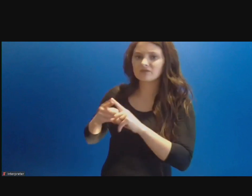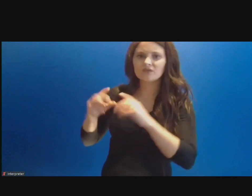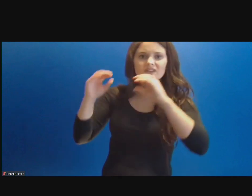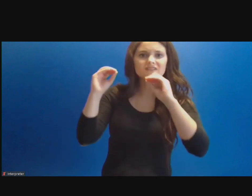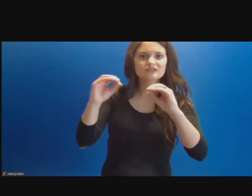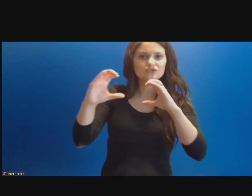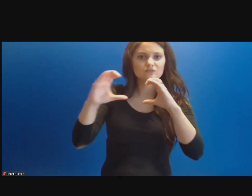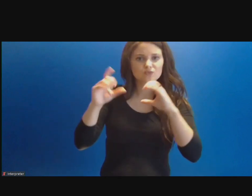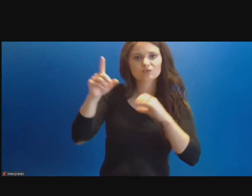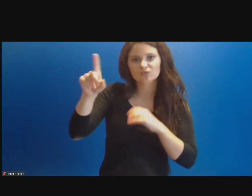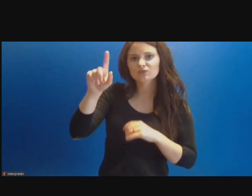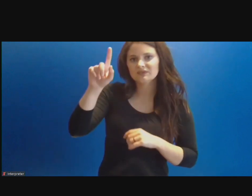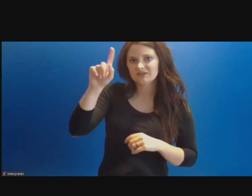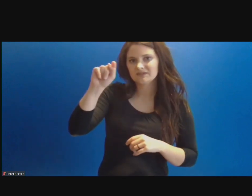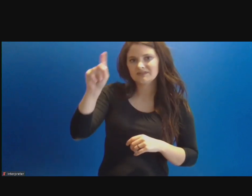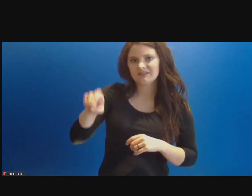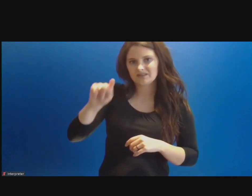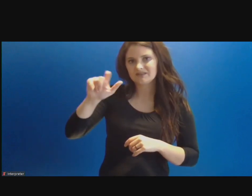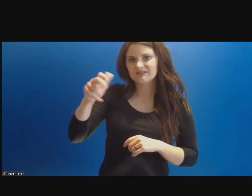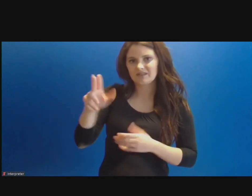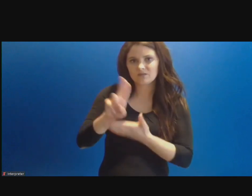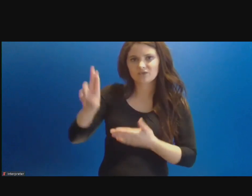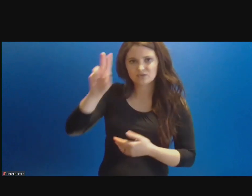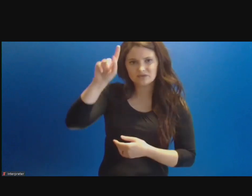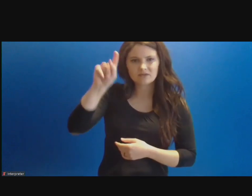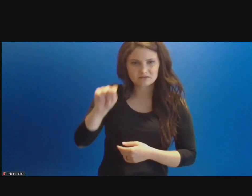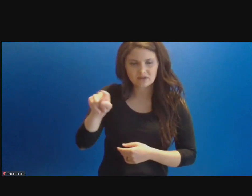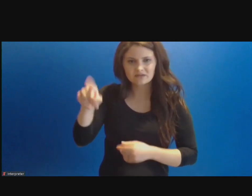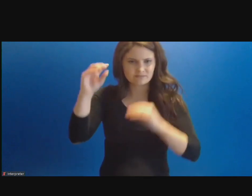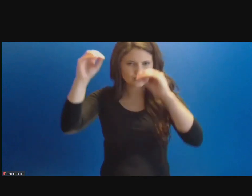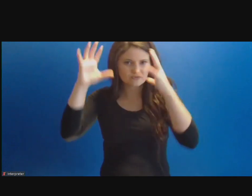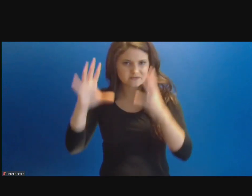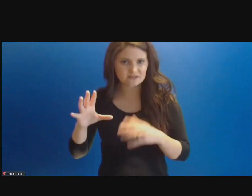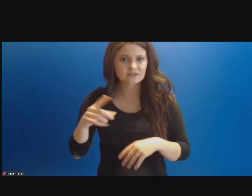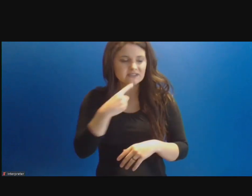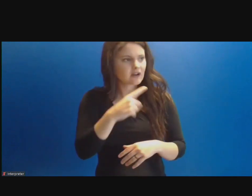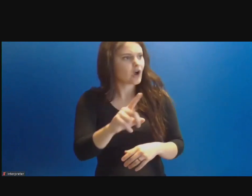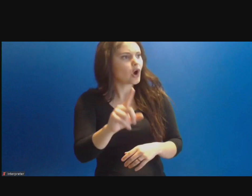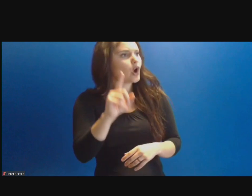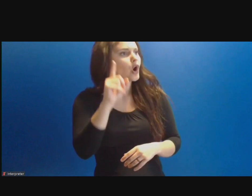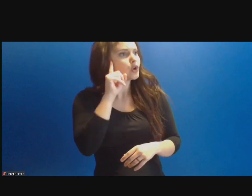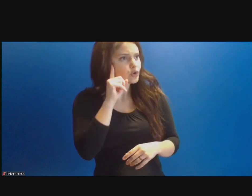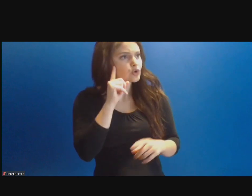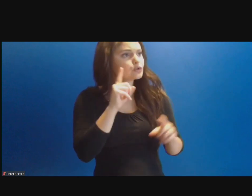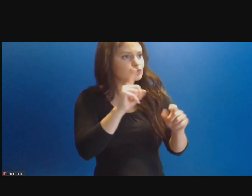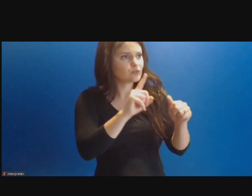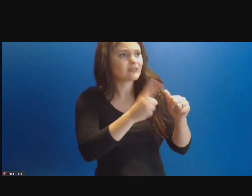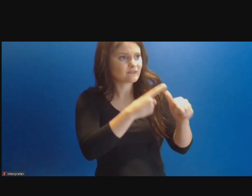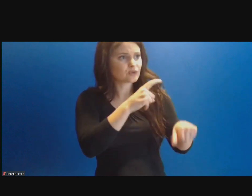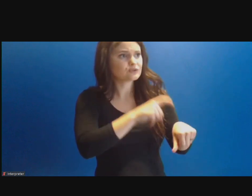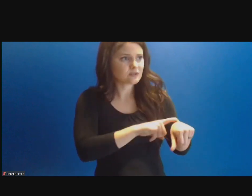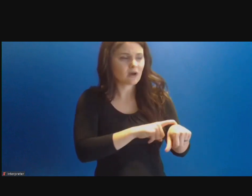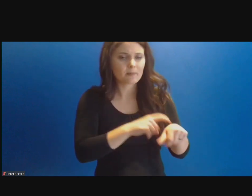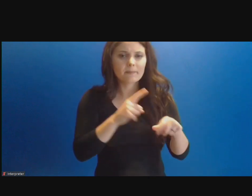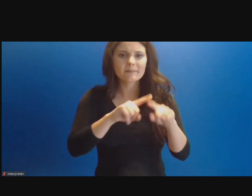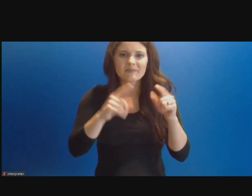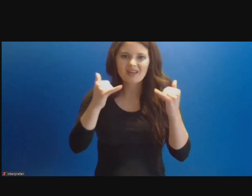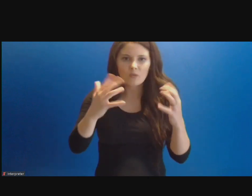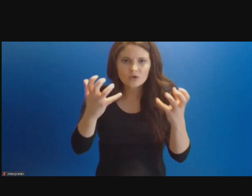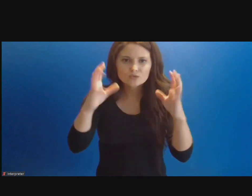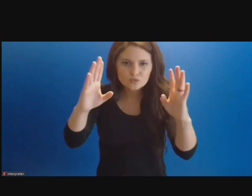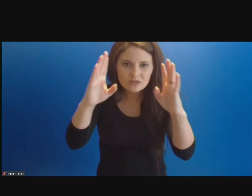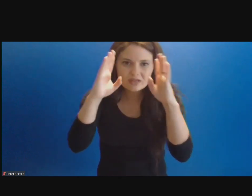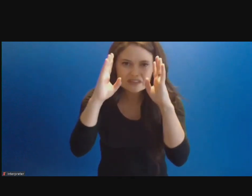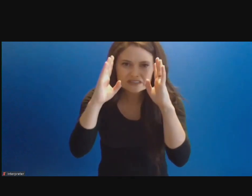communications at Texas Tech. He's a professor there, and he says, I heard you the first time I listened. I want you to listen to us every